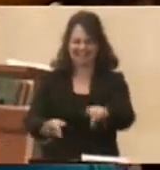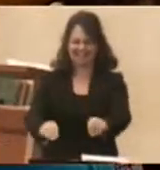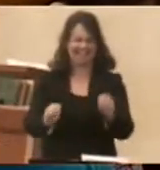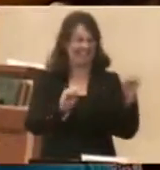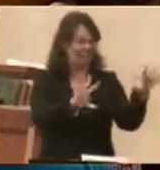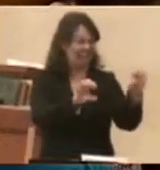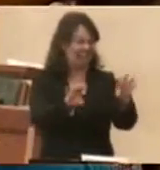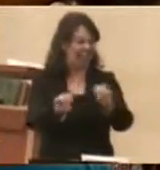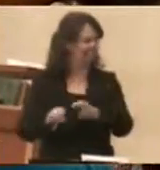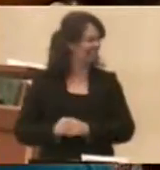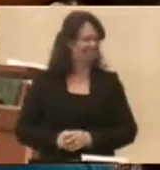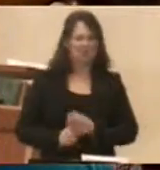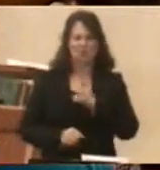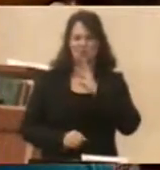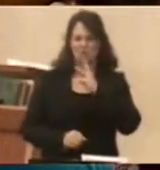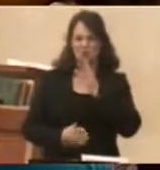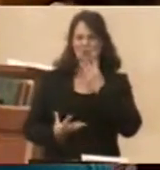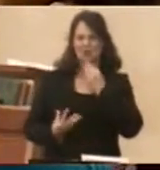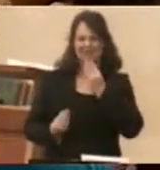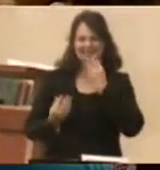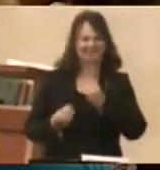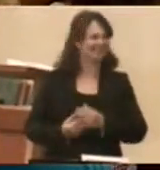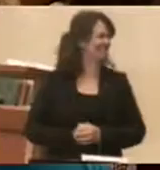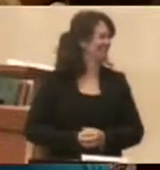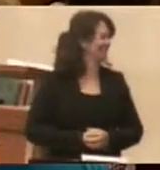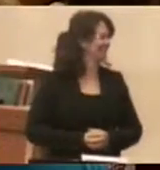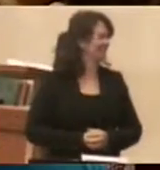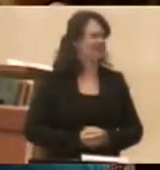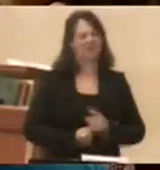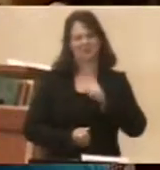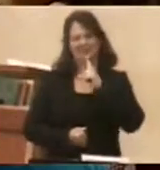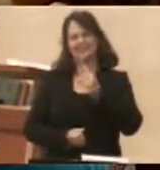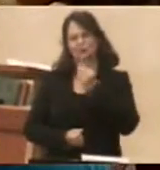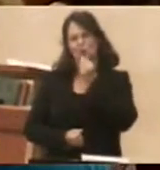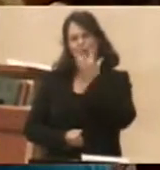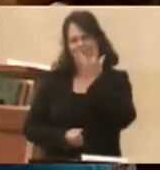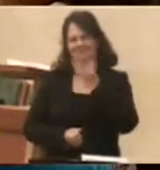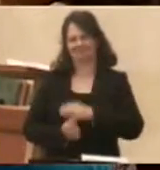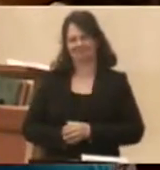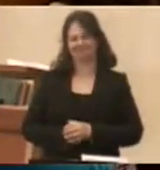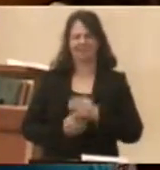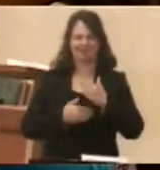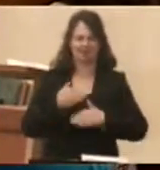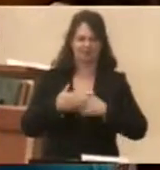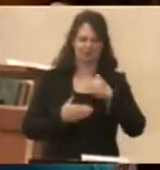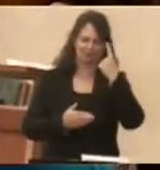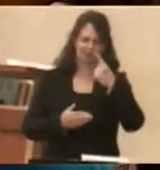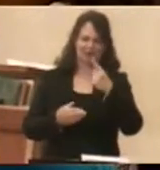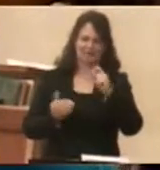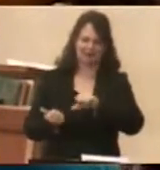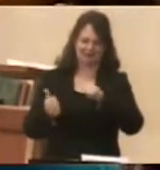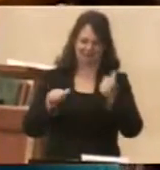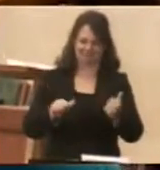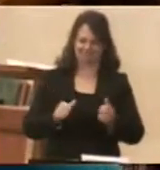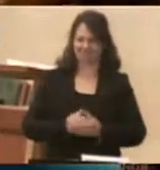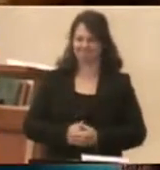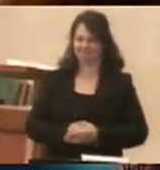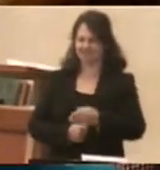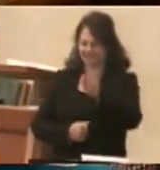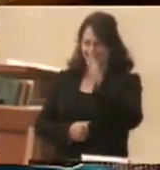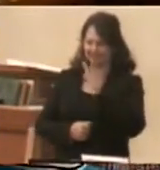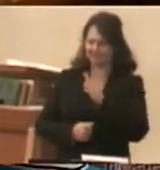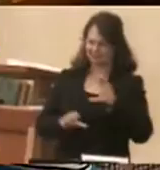It's nice and wet. It's actually nice and lukewarm as well. Very comfortable for a baptism. God does something over